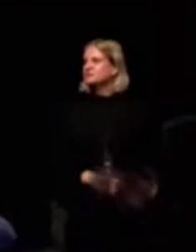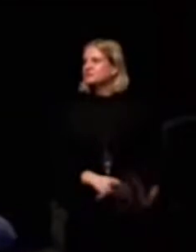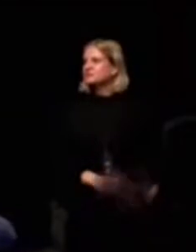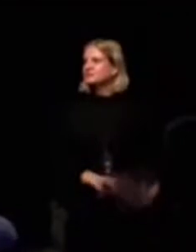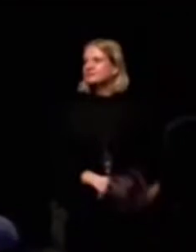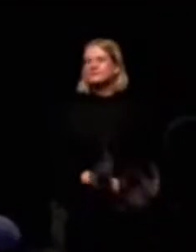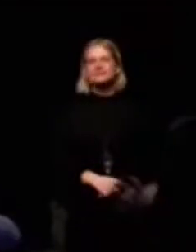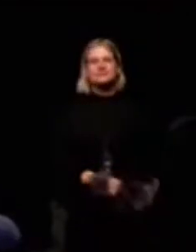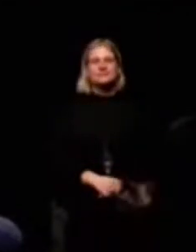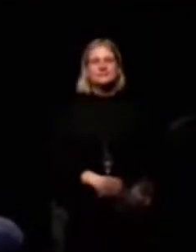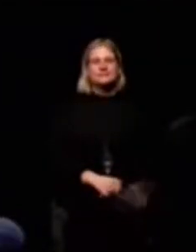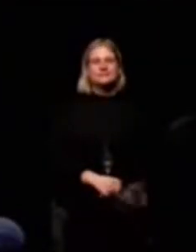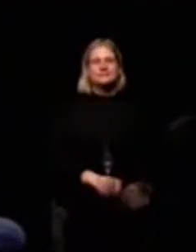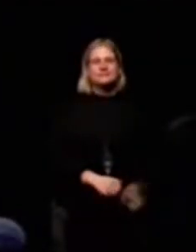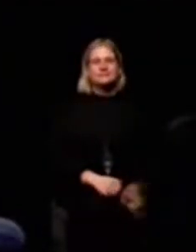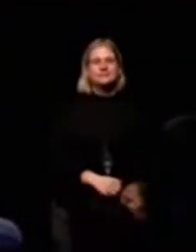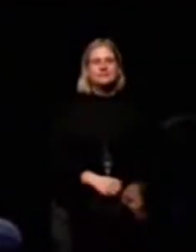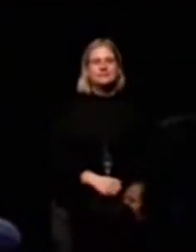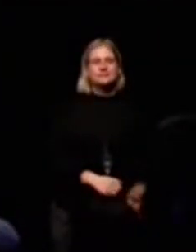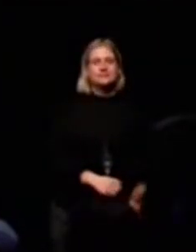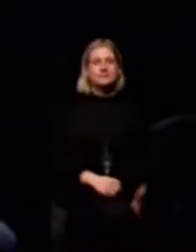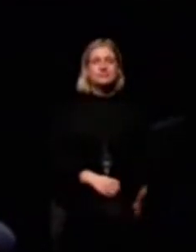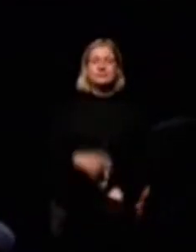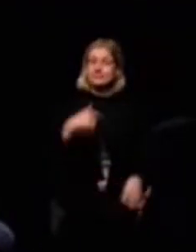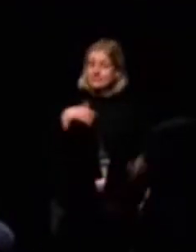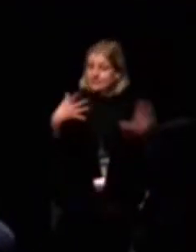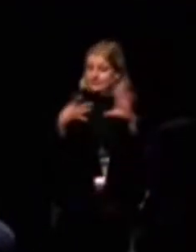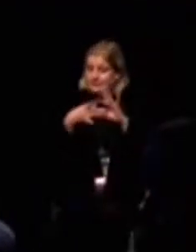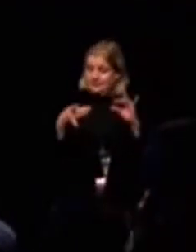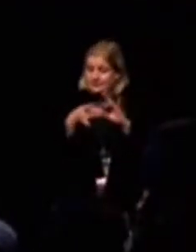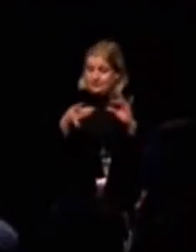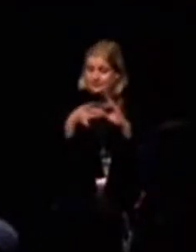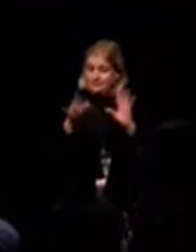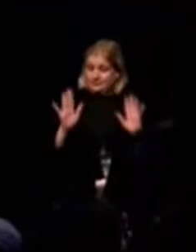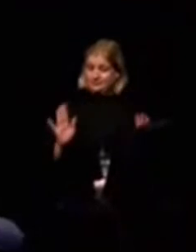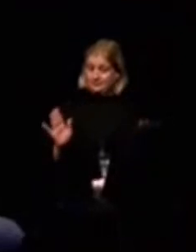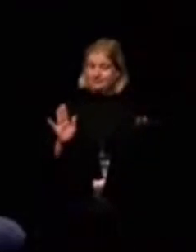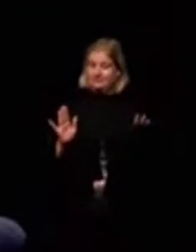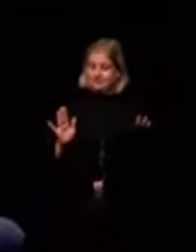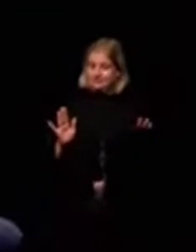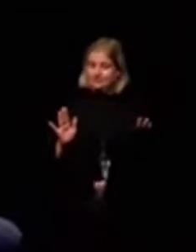So, as I was saying to